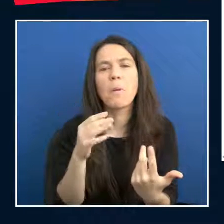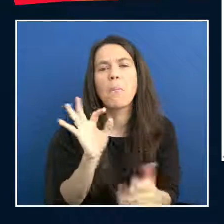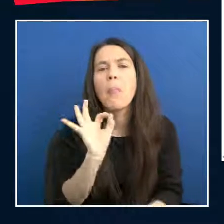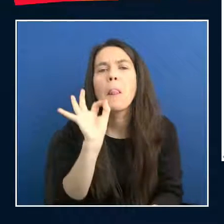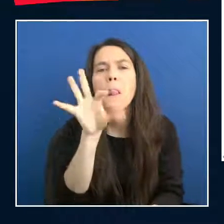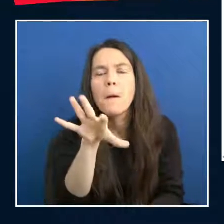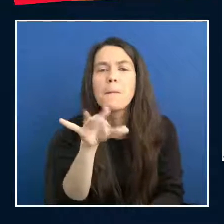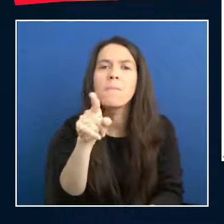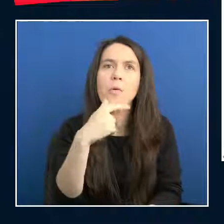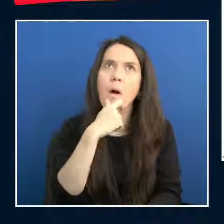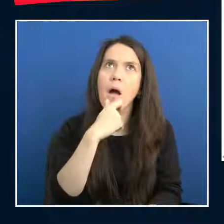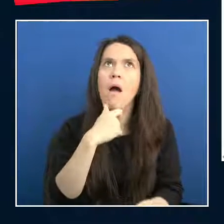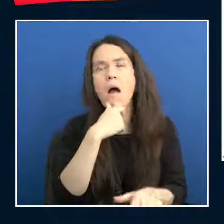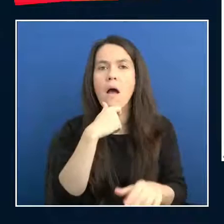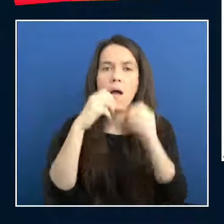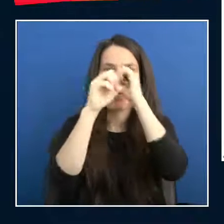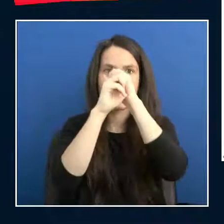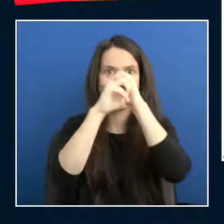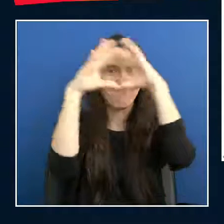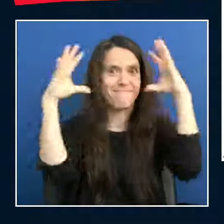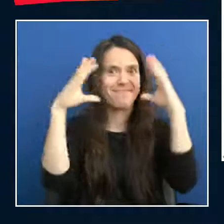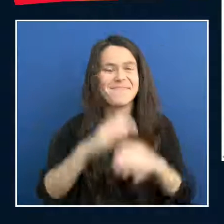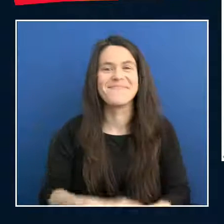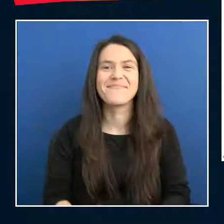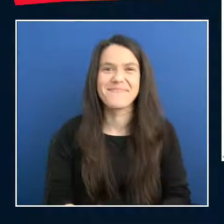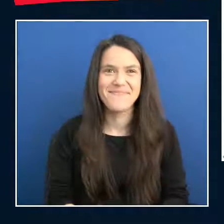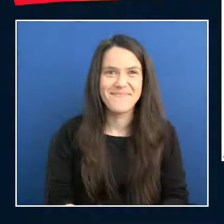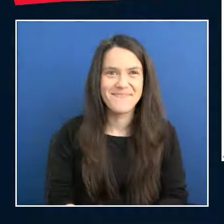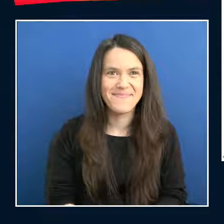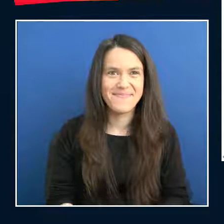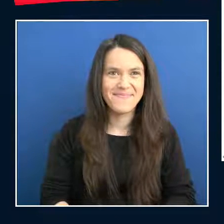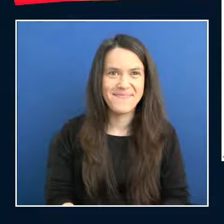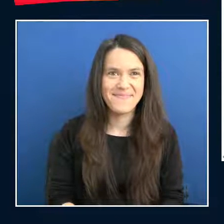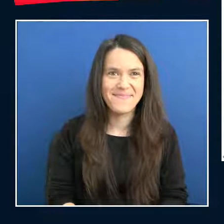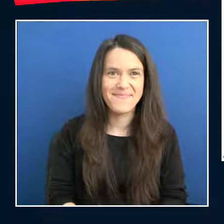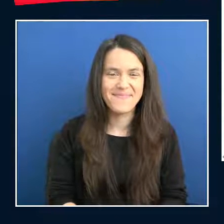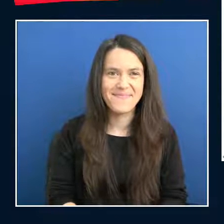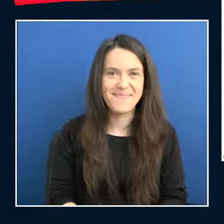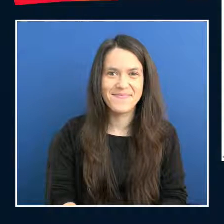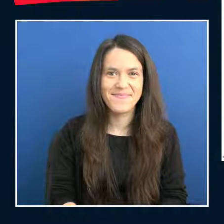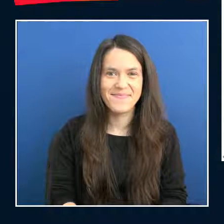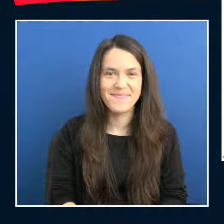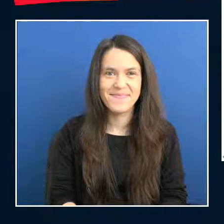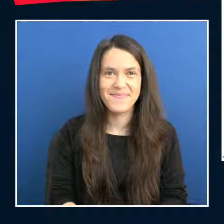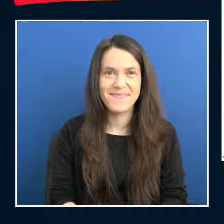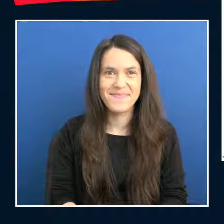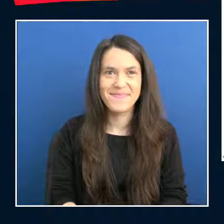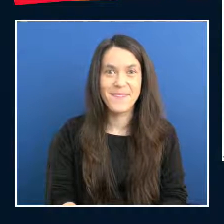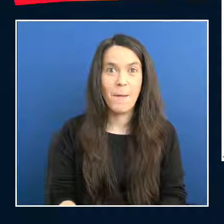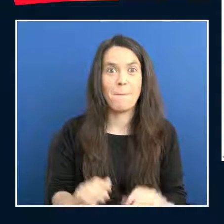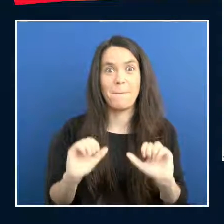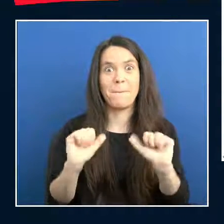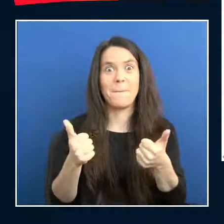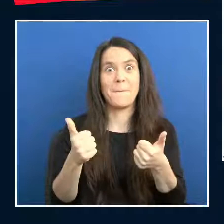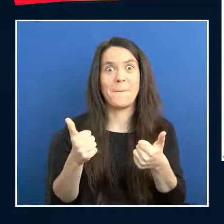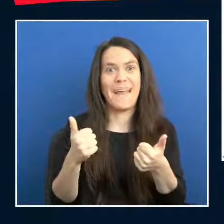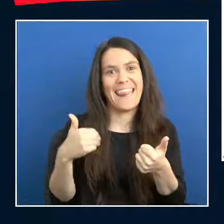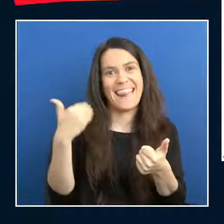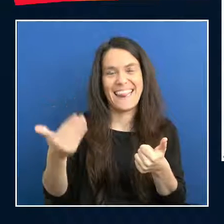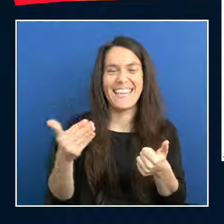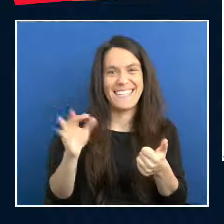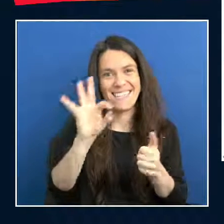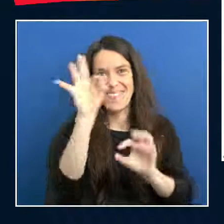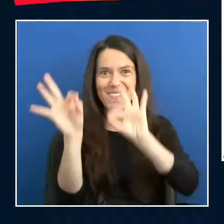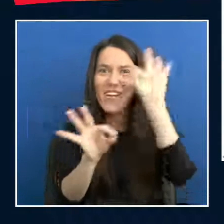for, deeper learning afterwards. And yeah, I'm very happy that we do have so much time for Q&A.